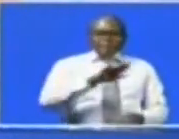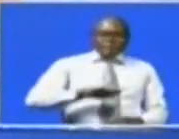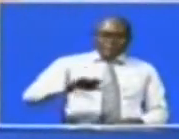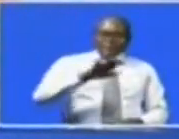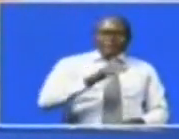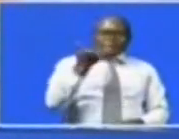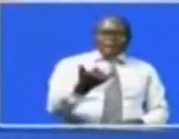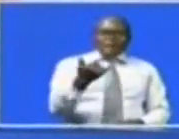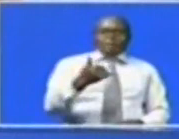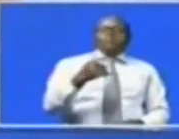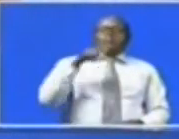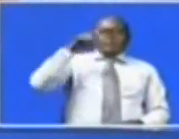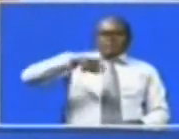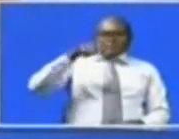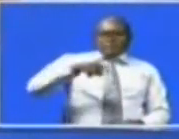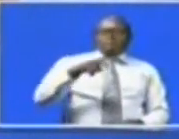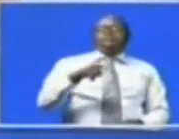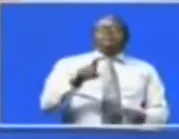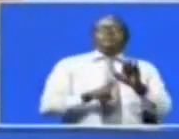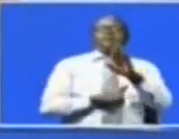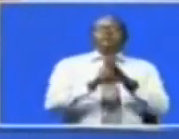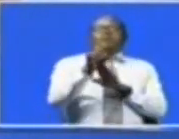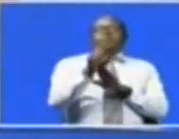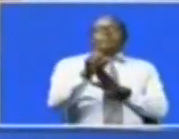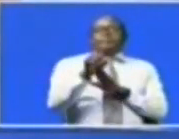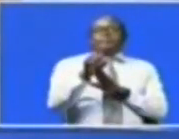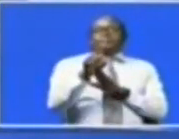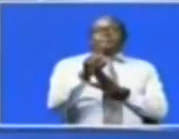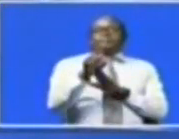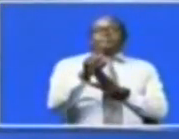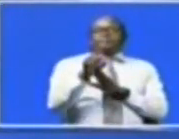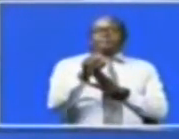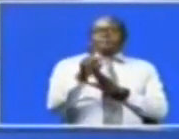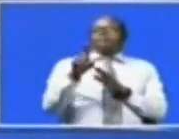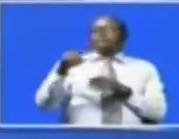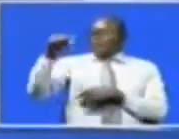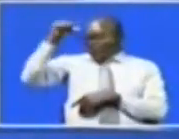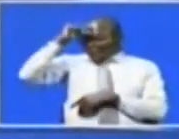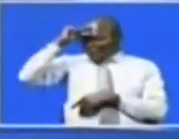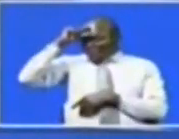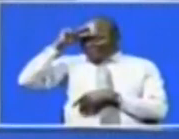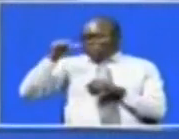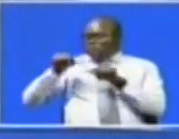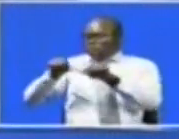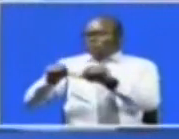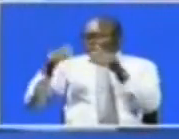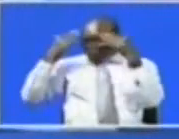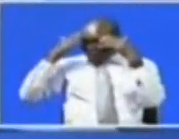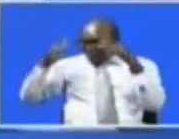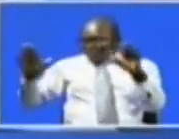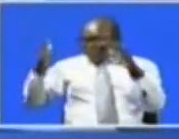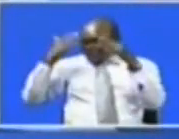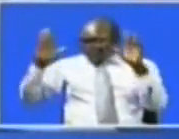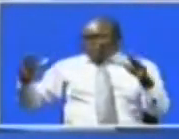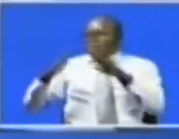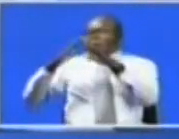we now need to develop. It has reached an extent. Why isn't the government continuing with creating awareness like it used to on Nyumba